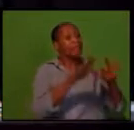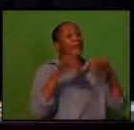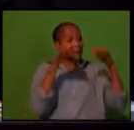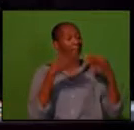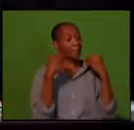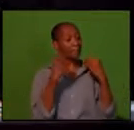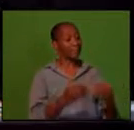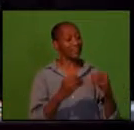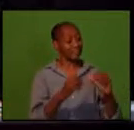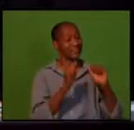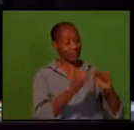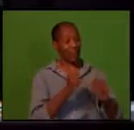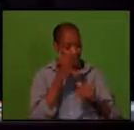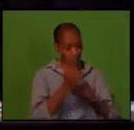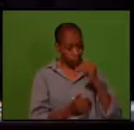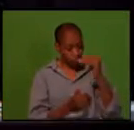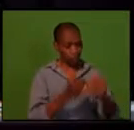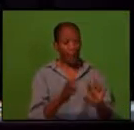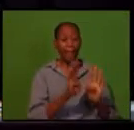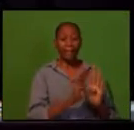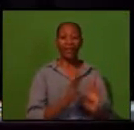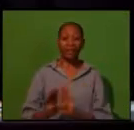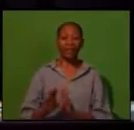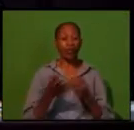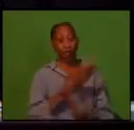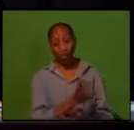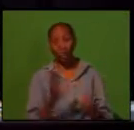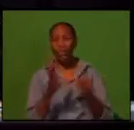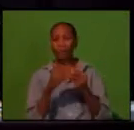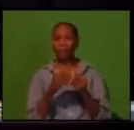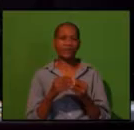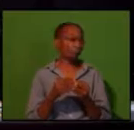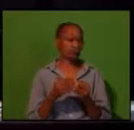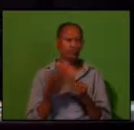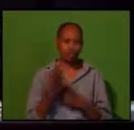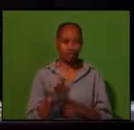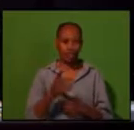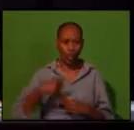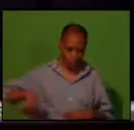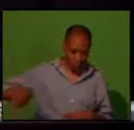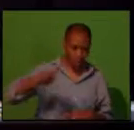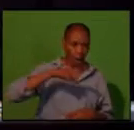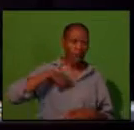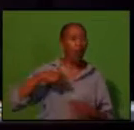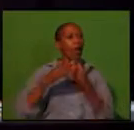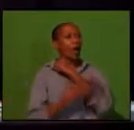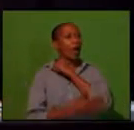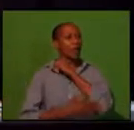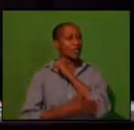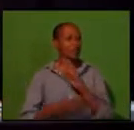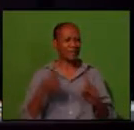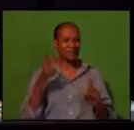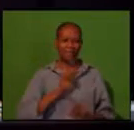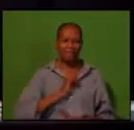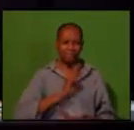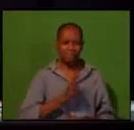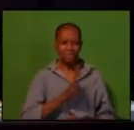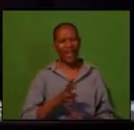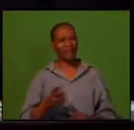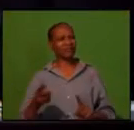business and the behavior of members should not give credence to the view that ours is a society in which physical and verbal abuse